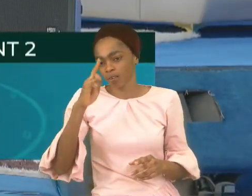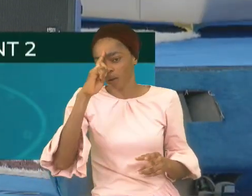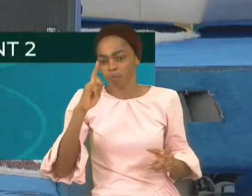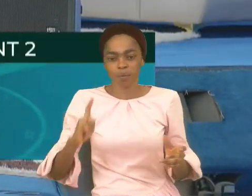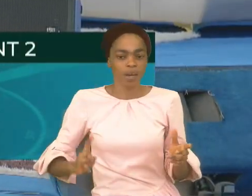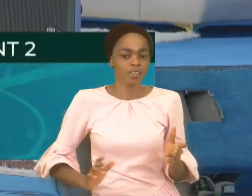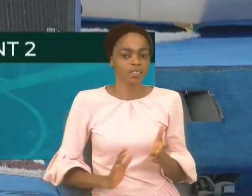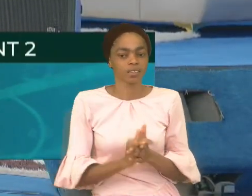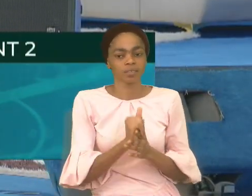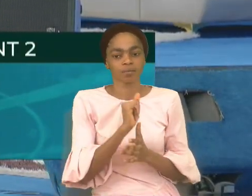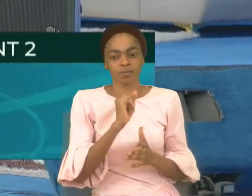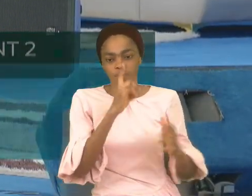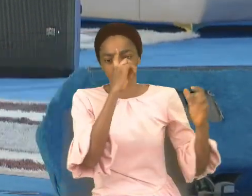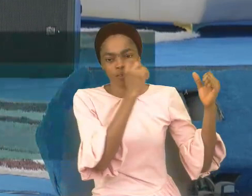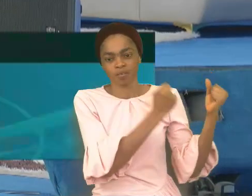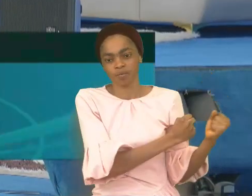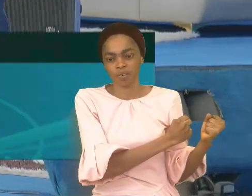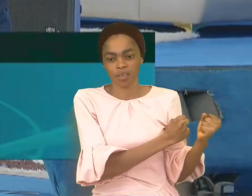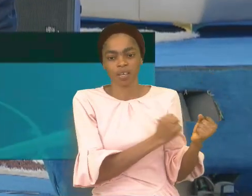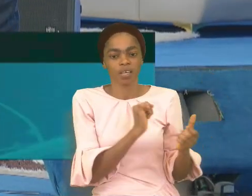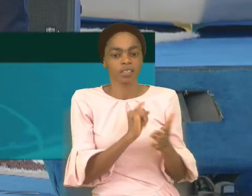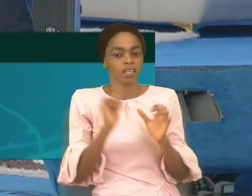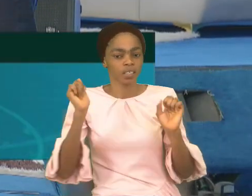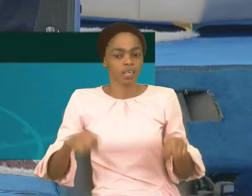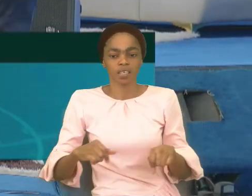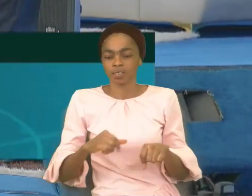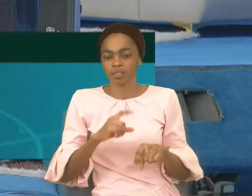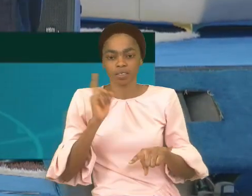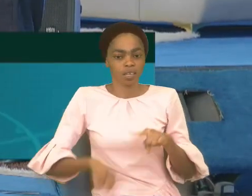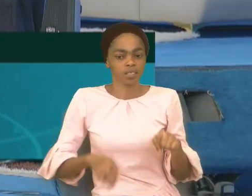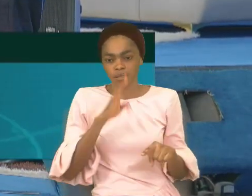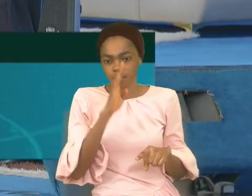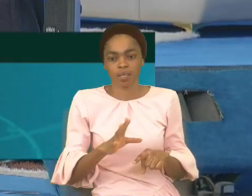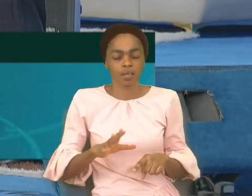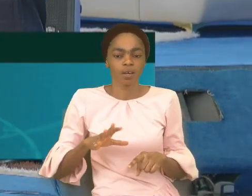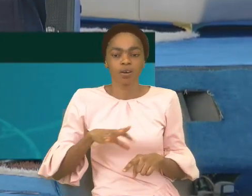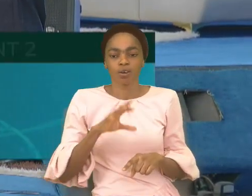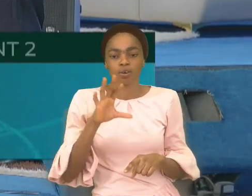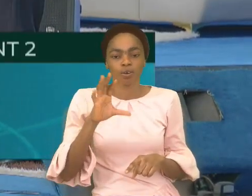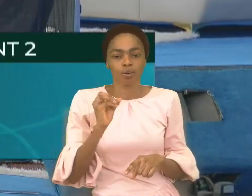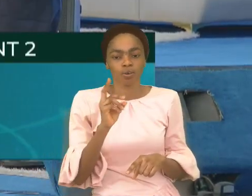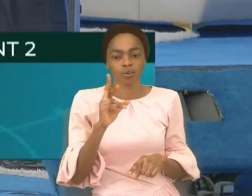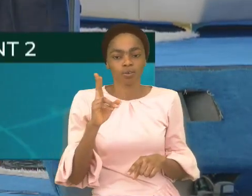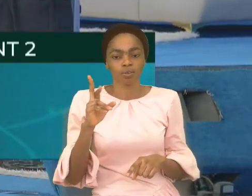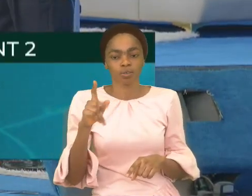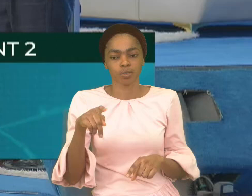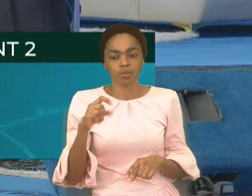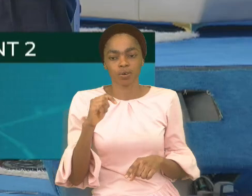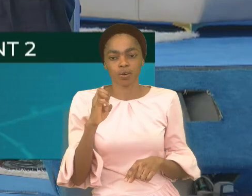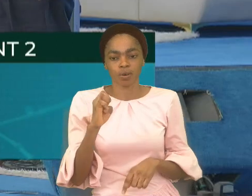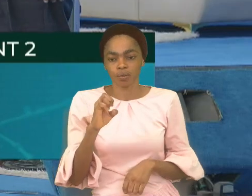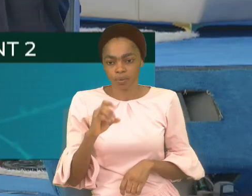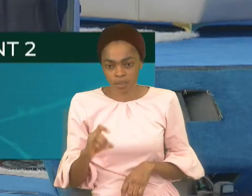Number one is the courageous faith that will not compromise. What kind of faith do